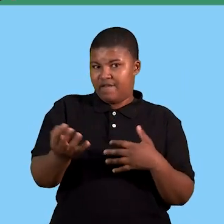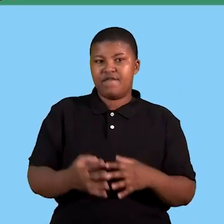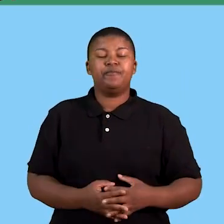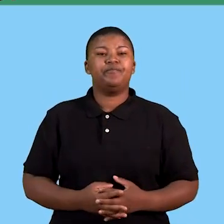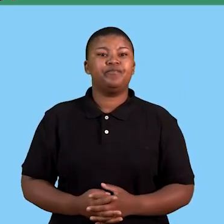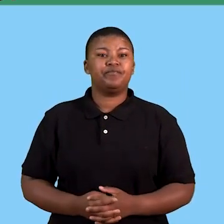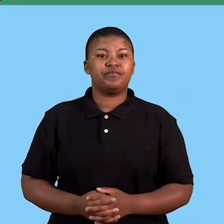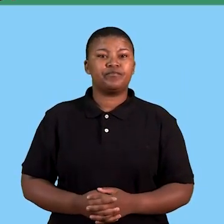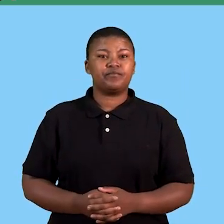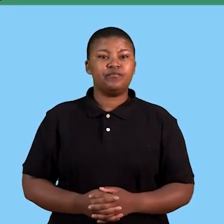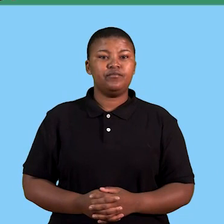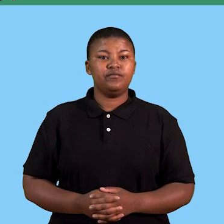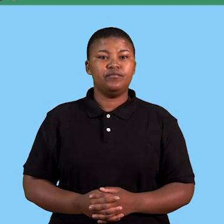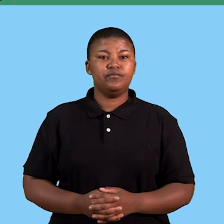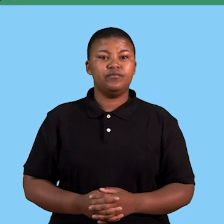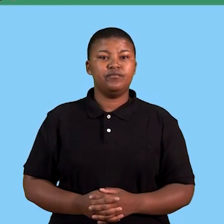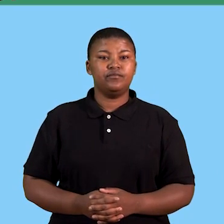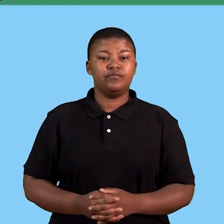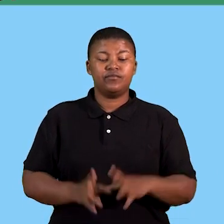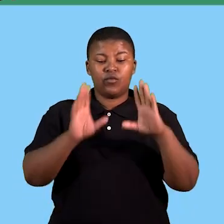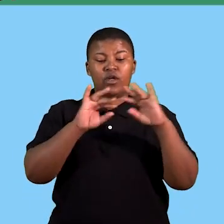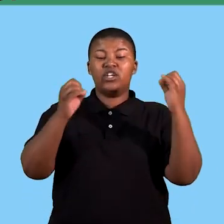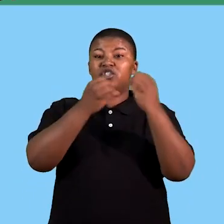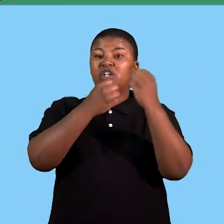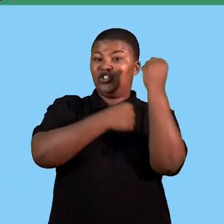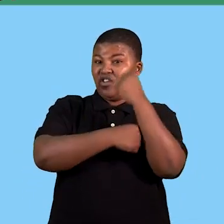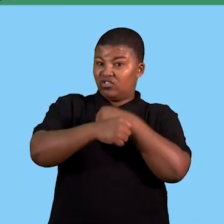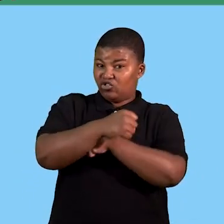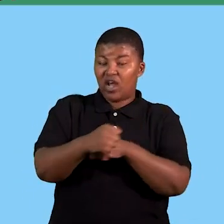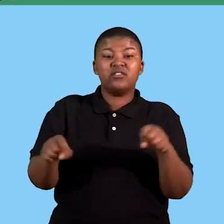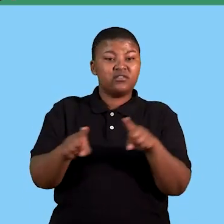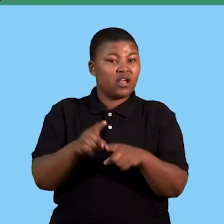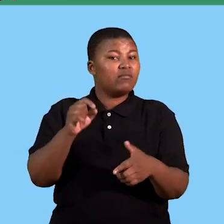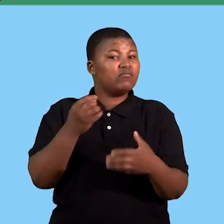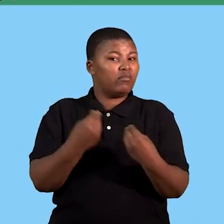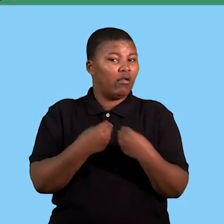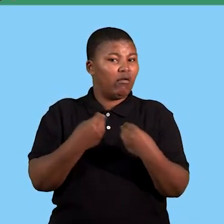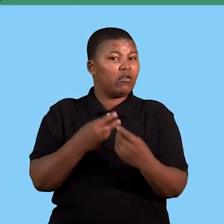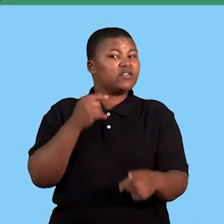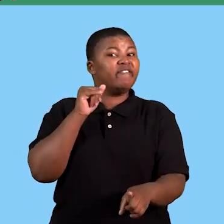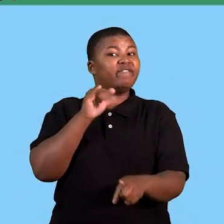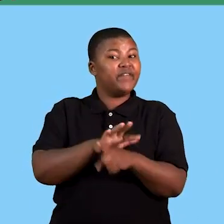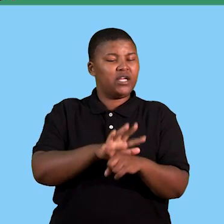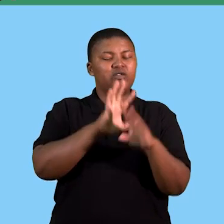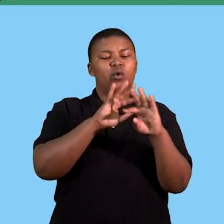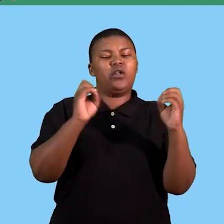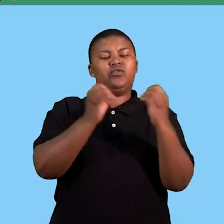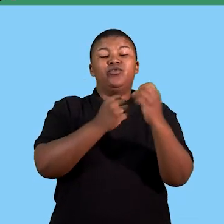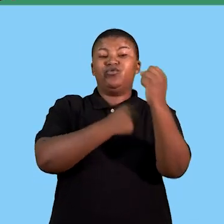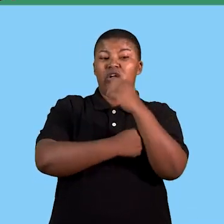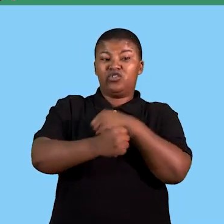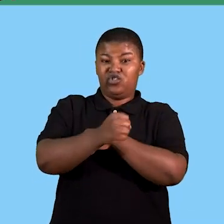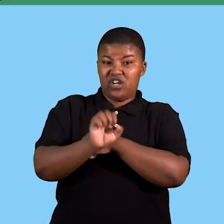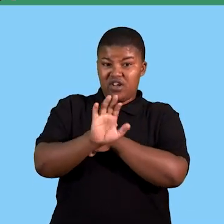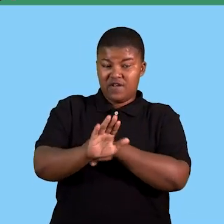or statements. We will also look at the organizational structure and the factors that influence this